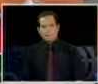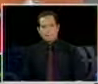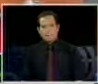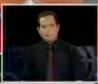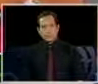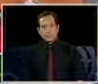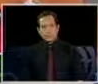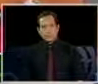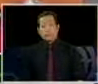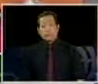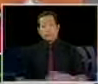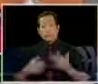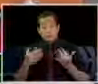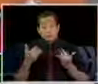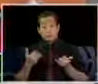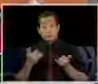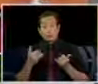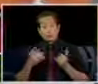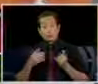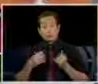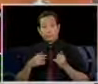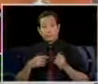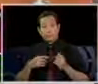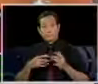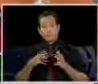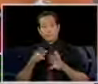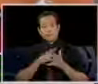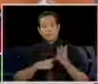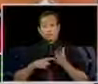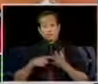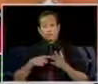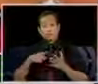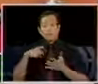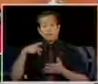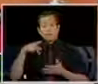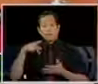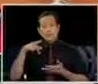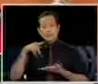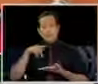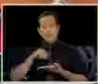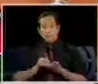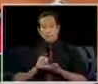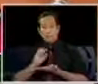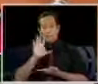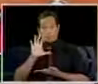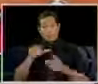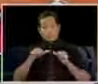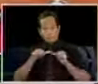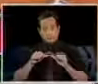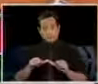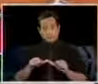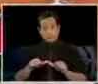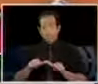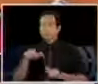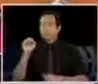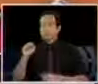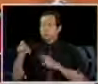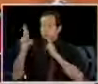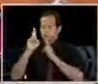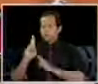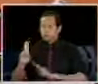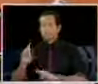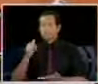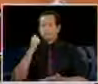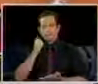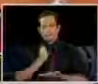Are you going to continue? Are you asking that the power presentation be continued? Yes, Your Honor. Granted.